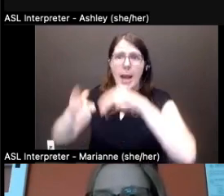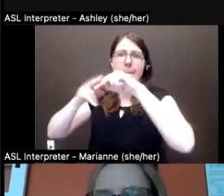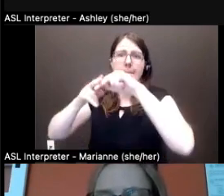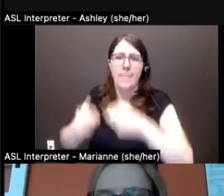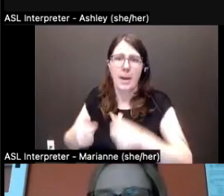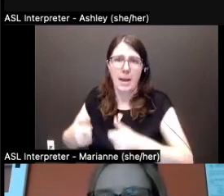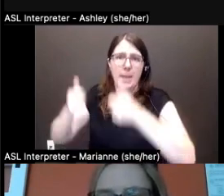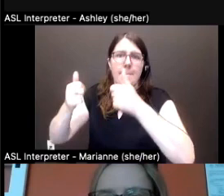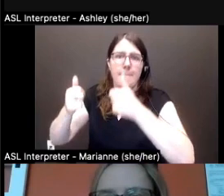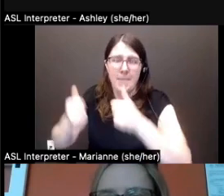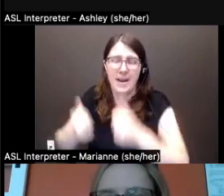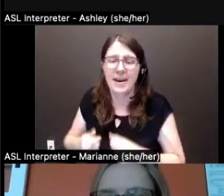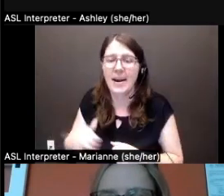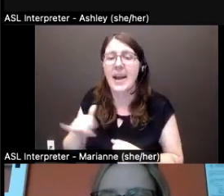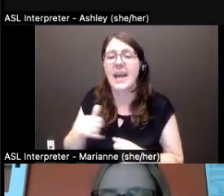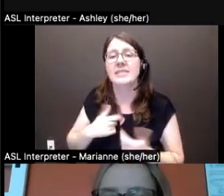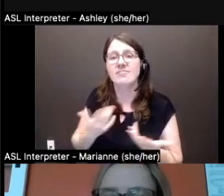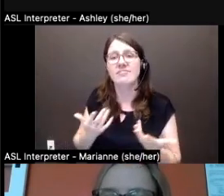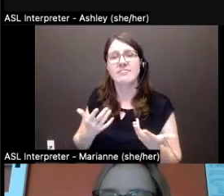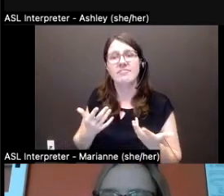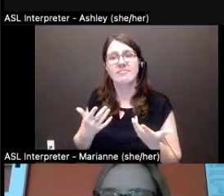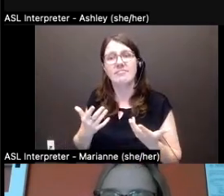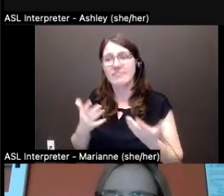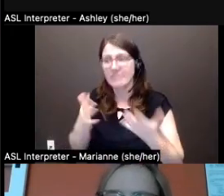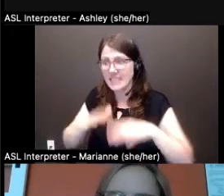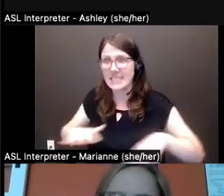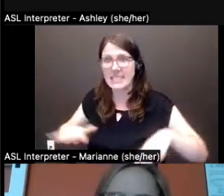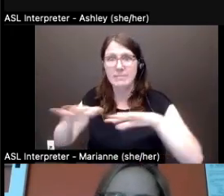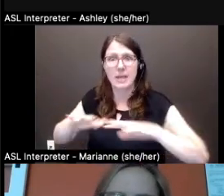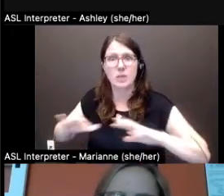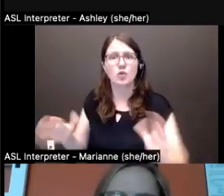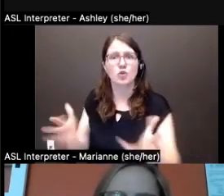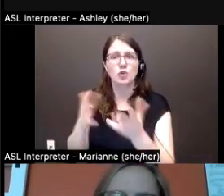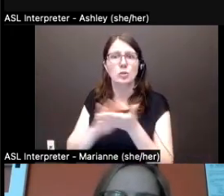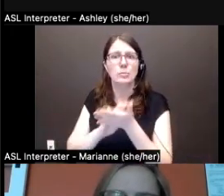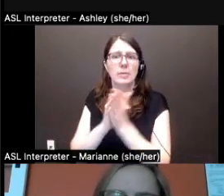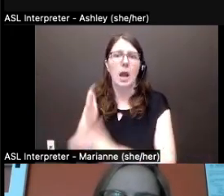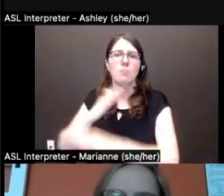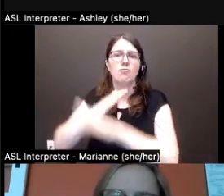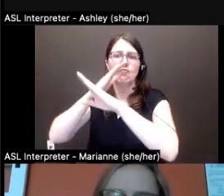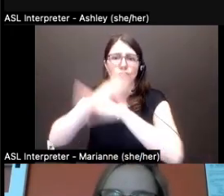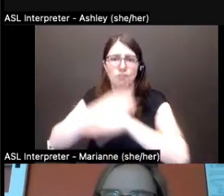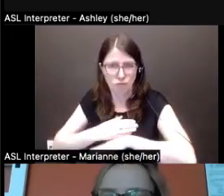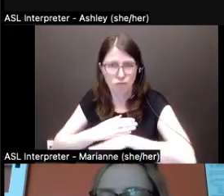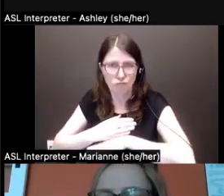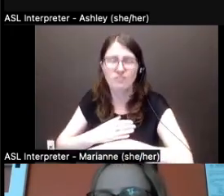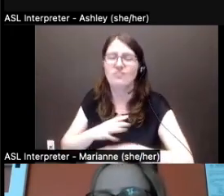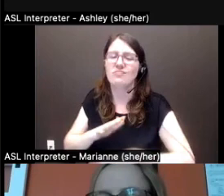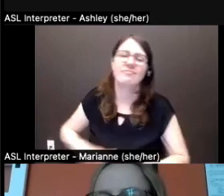for marginalized communities, specifically within Prince Edward County.